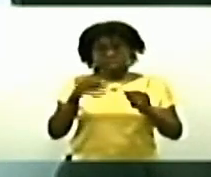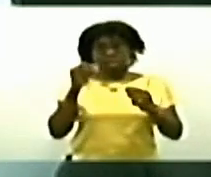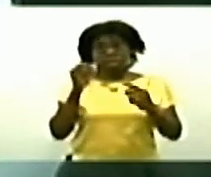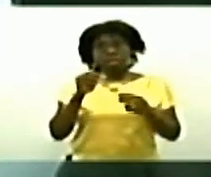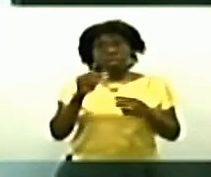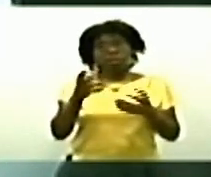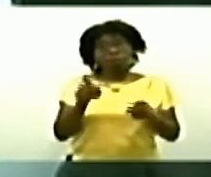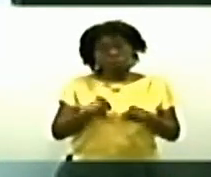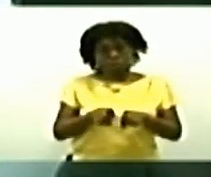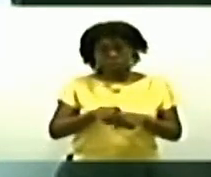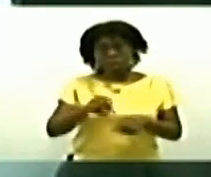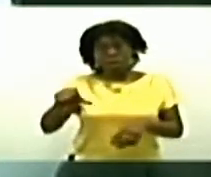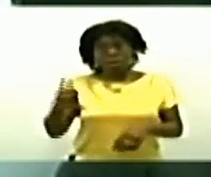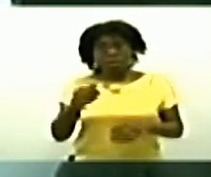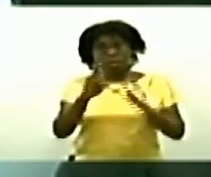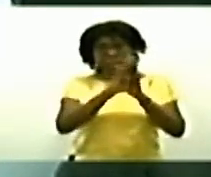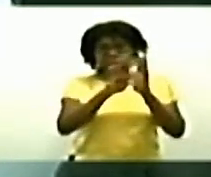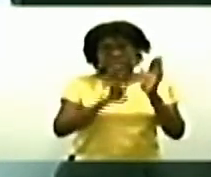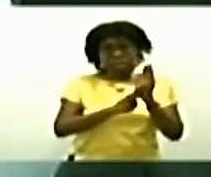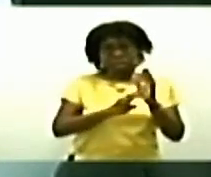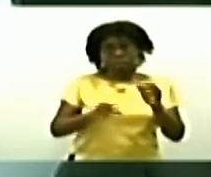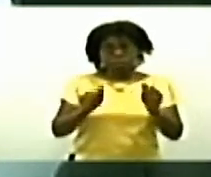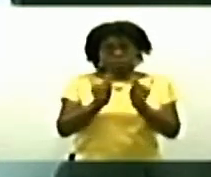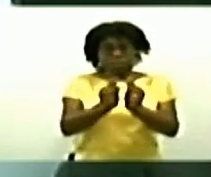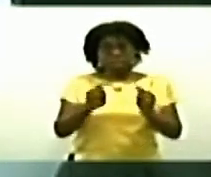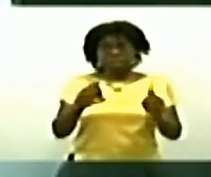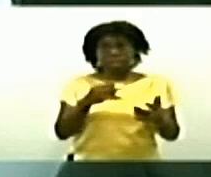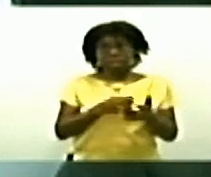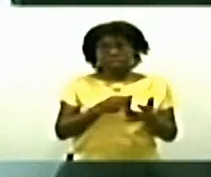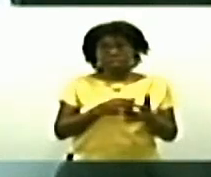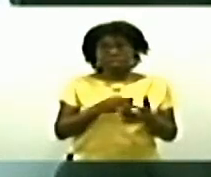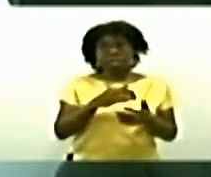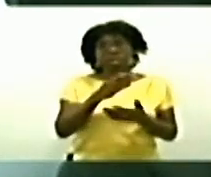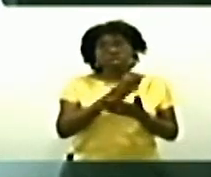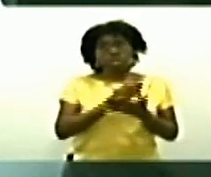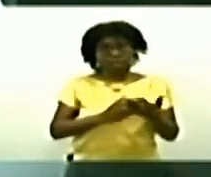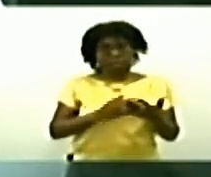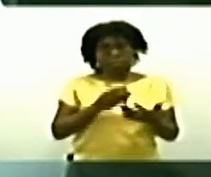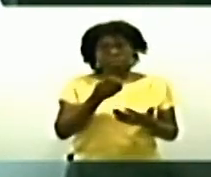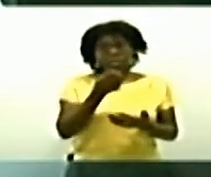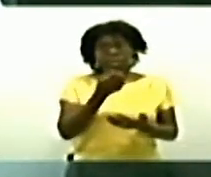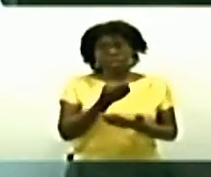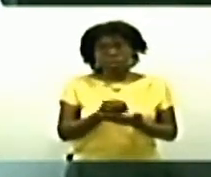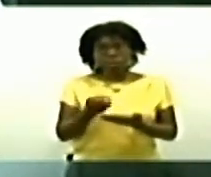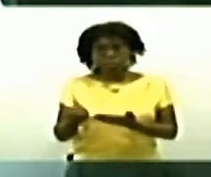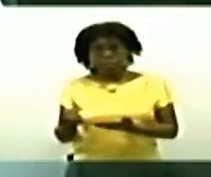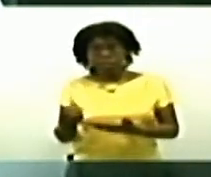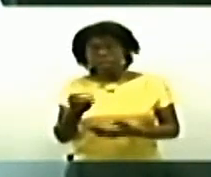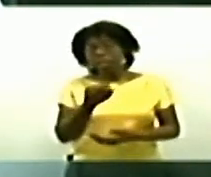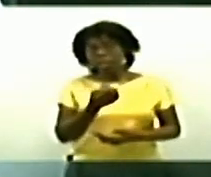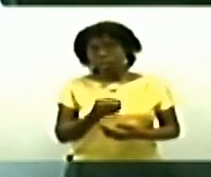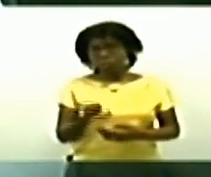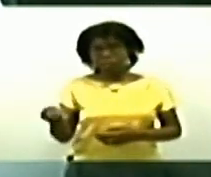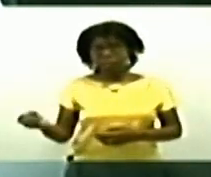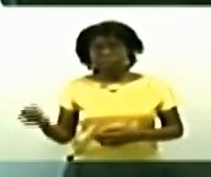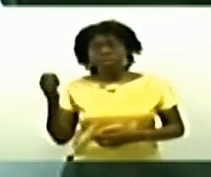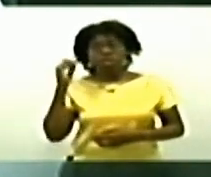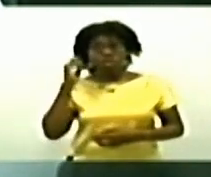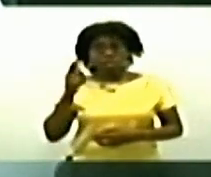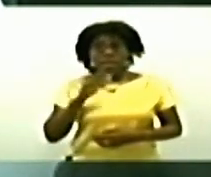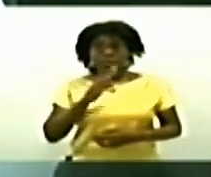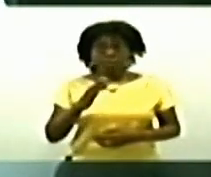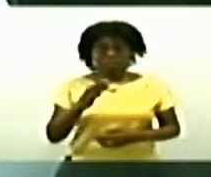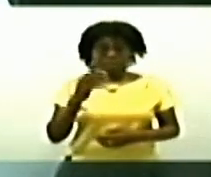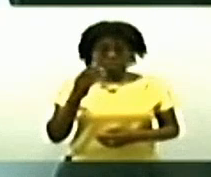have attached to it, some equipment should be looked into, because we've heard about